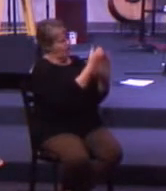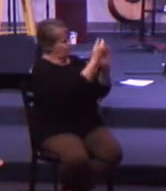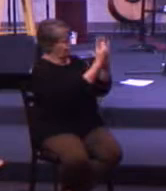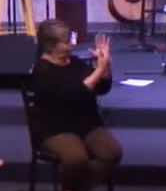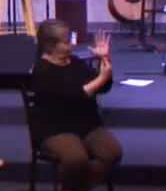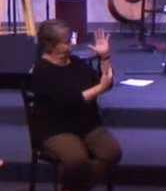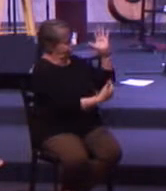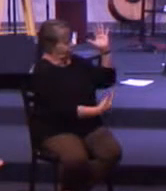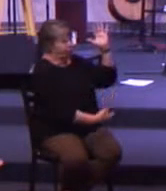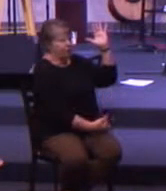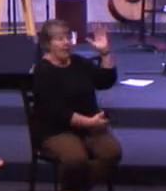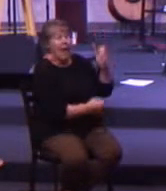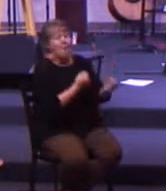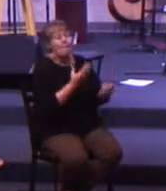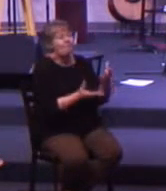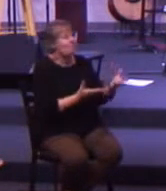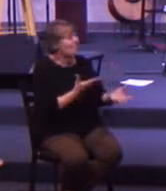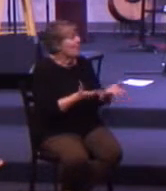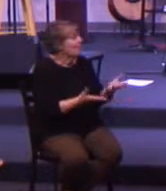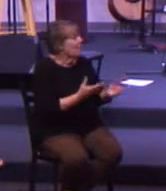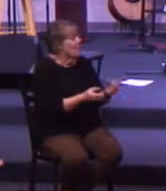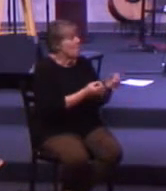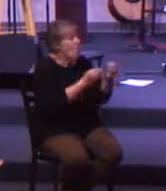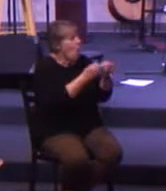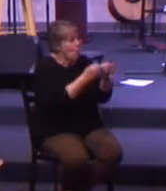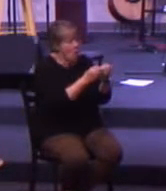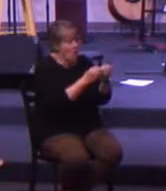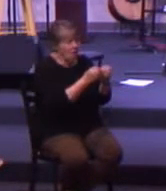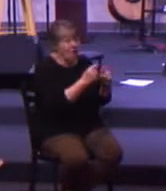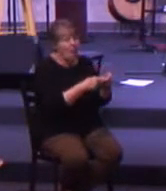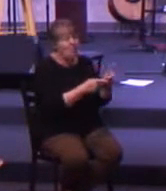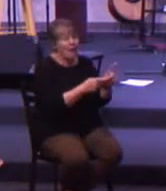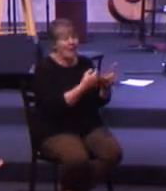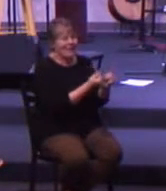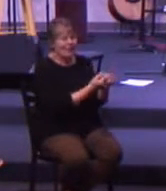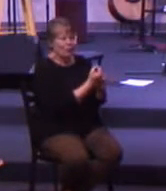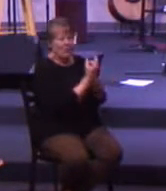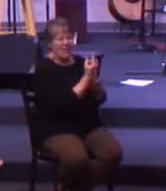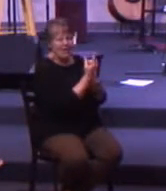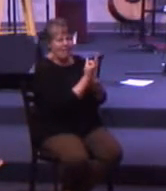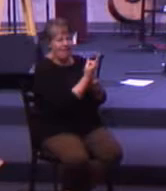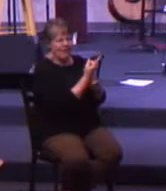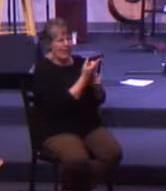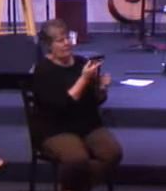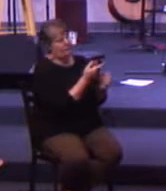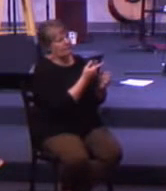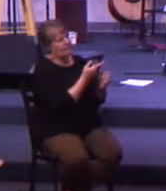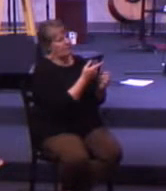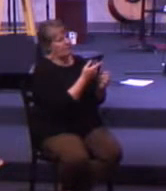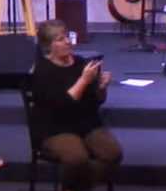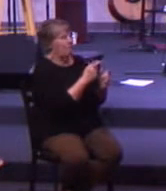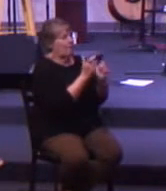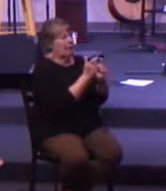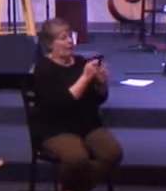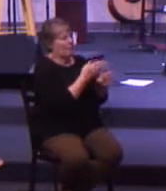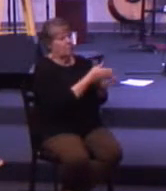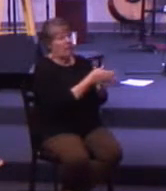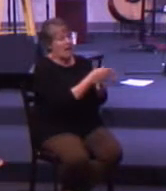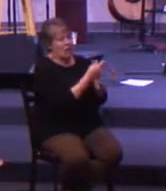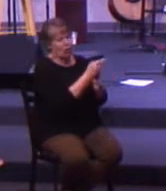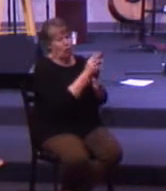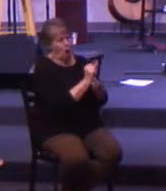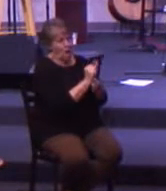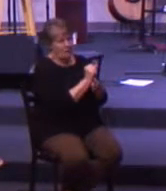these were probably 11 of kind of the main big ones that were clearly powerfully worshipped in Egypt.